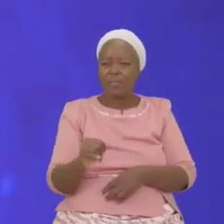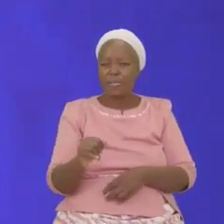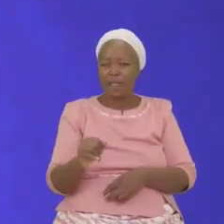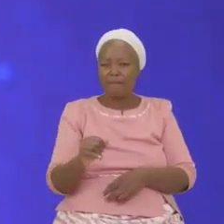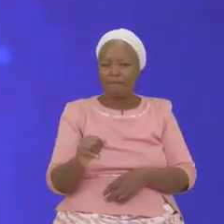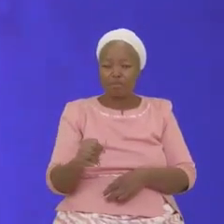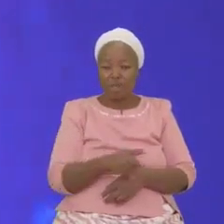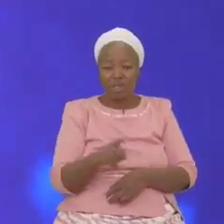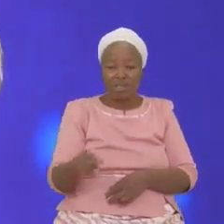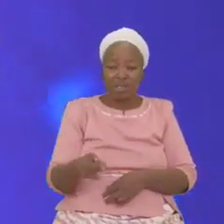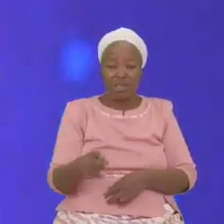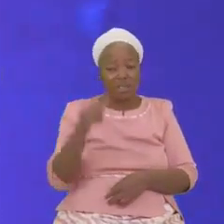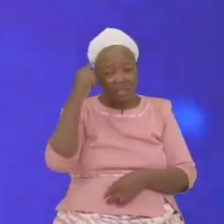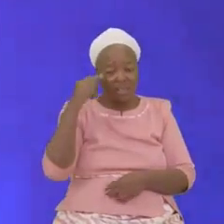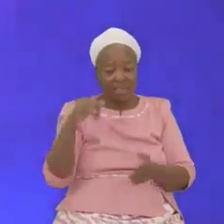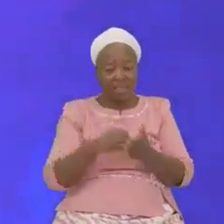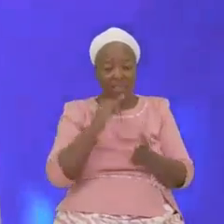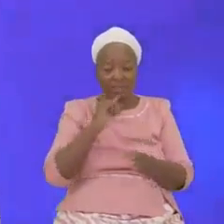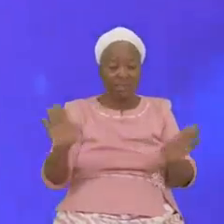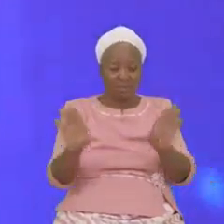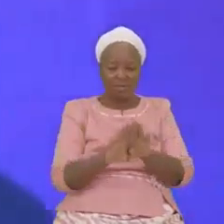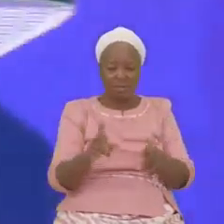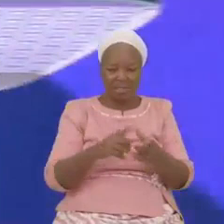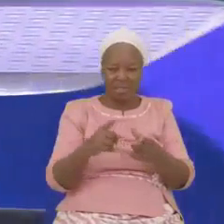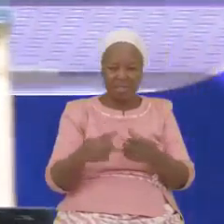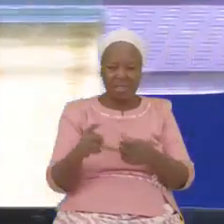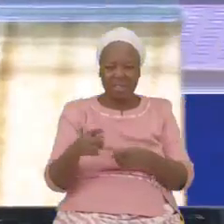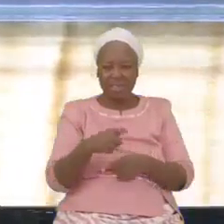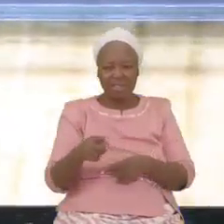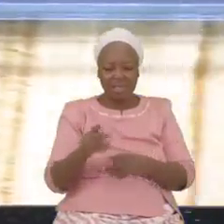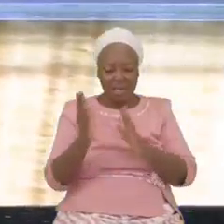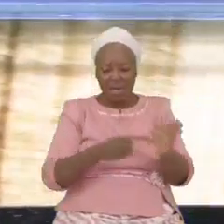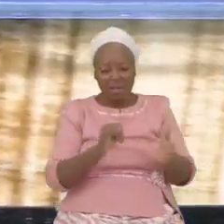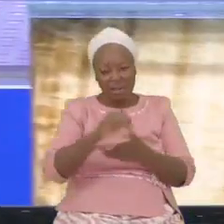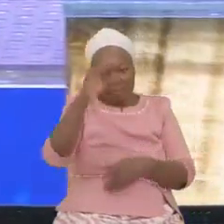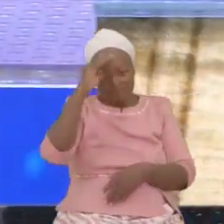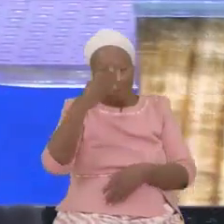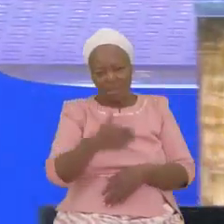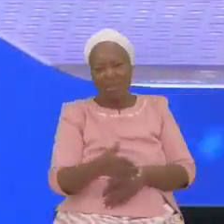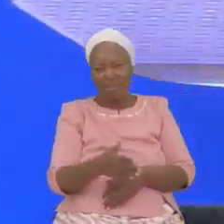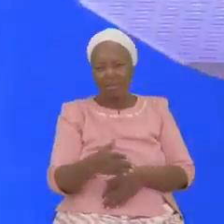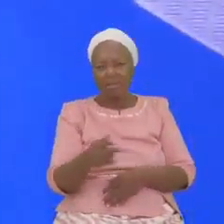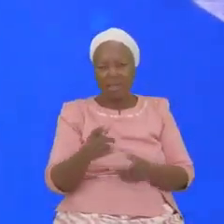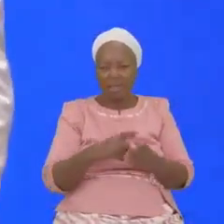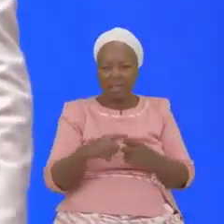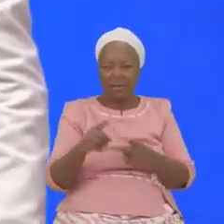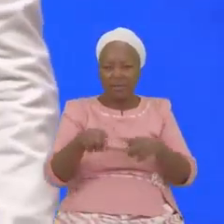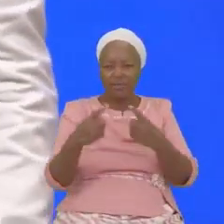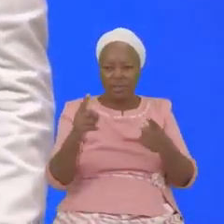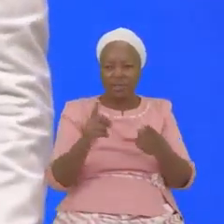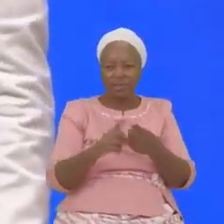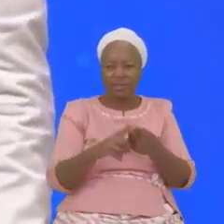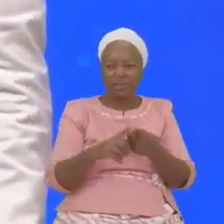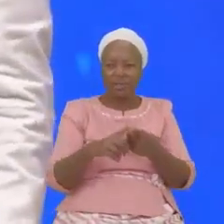The thing is closed. So he left the man at the counter and went to the Lord and